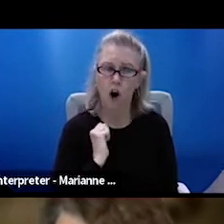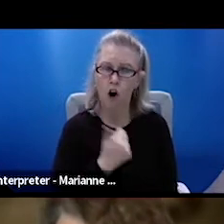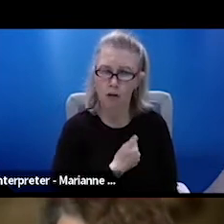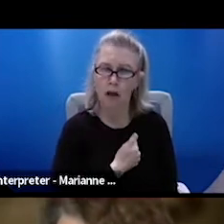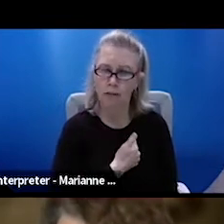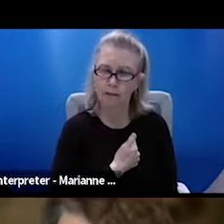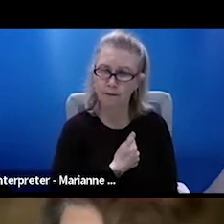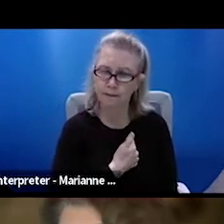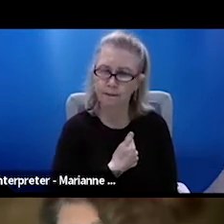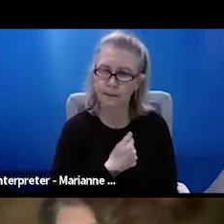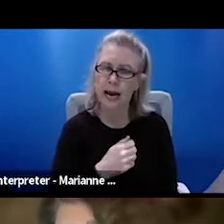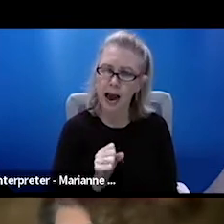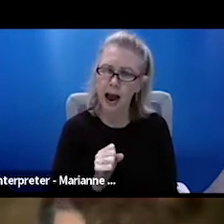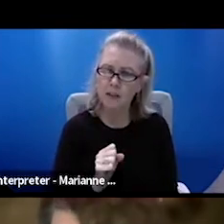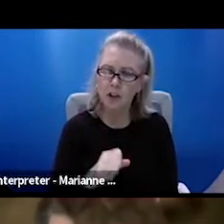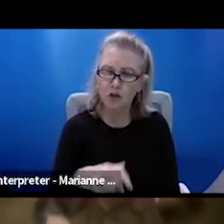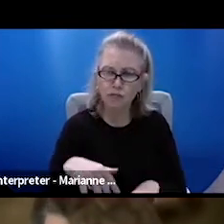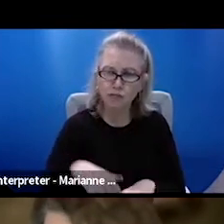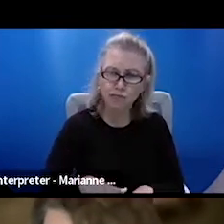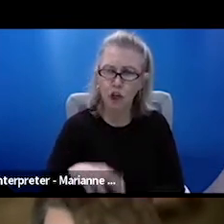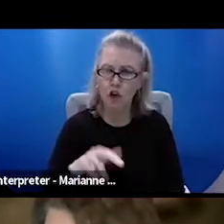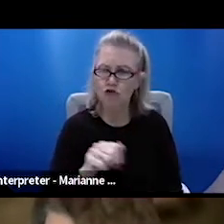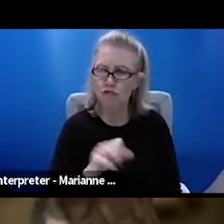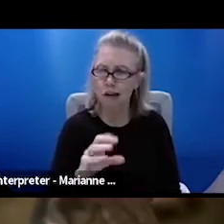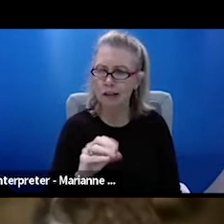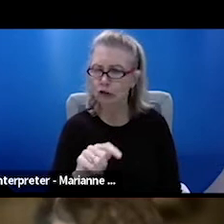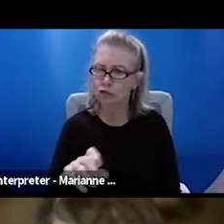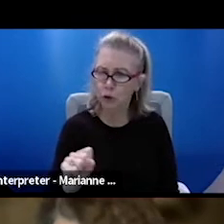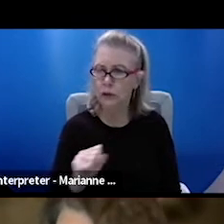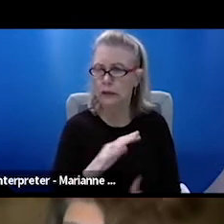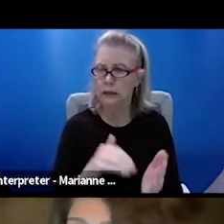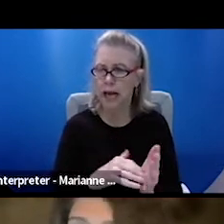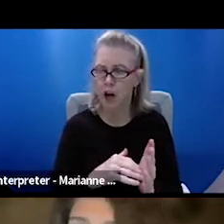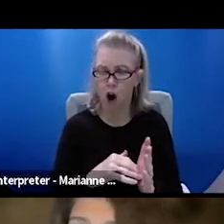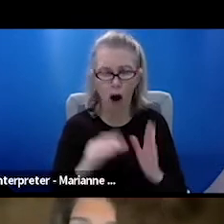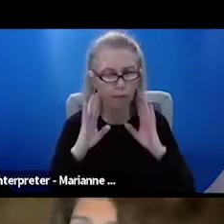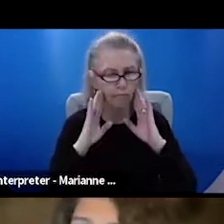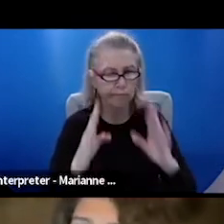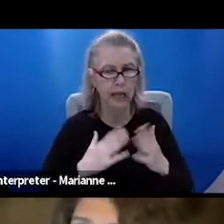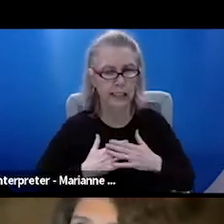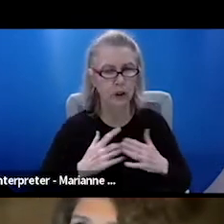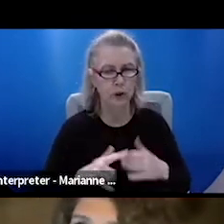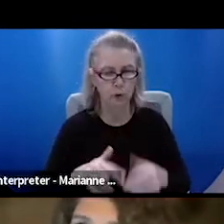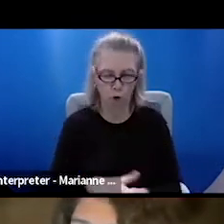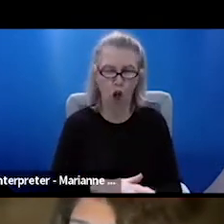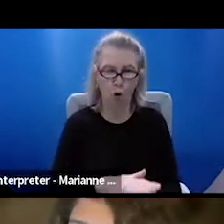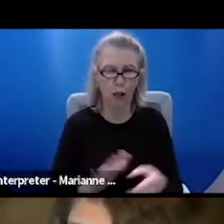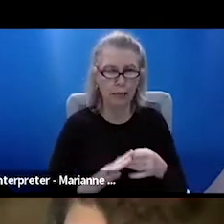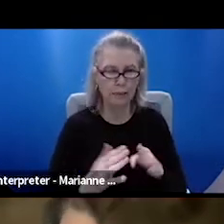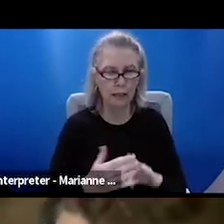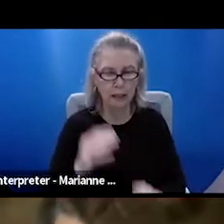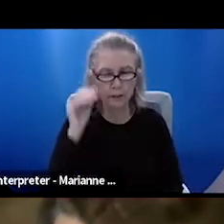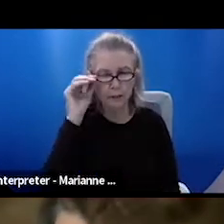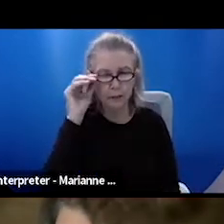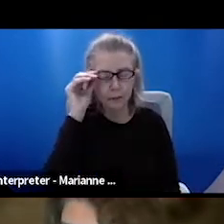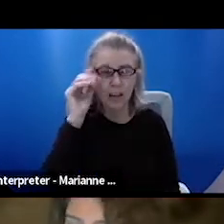a grassroots center dedicated to the local community. Another one of the points that was important